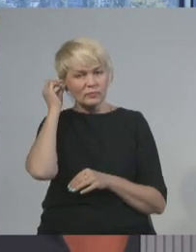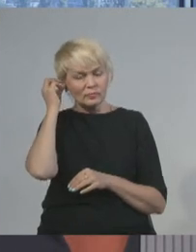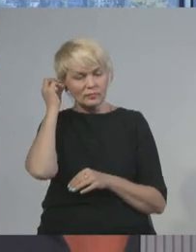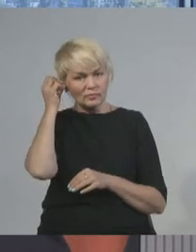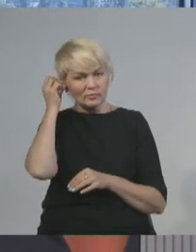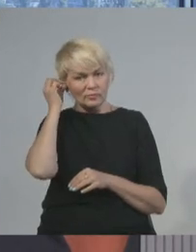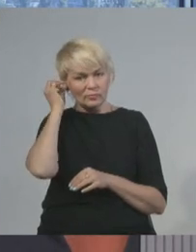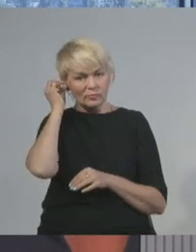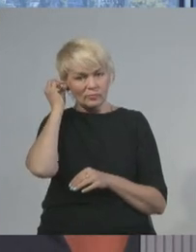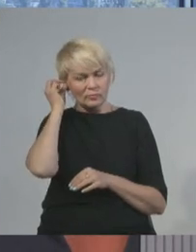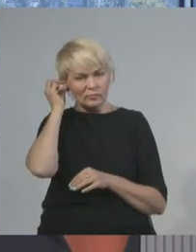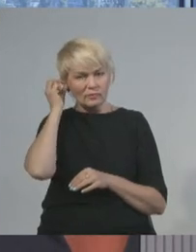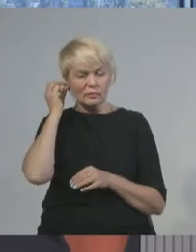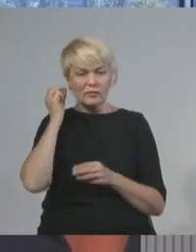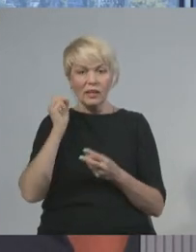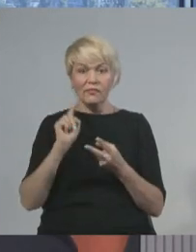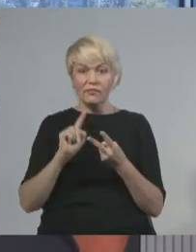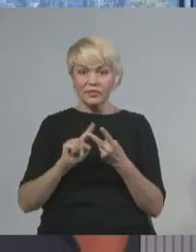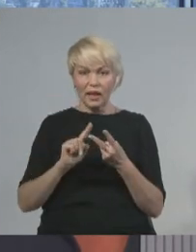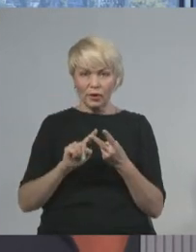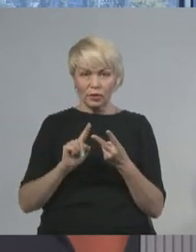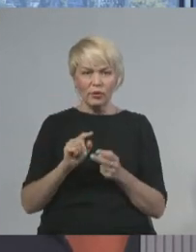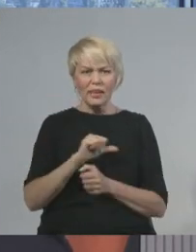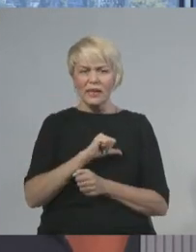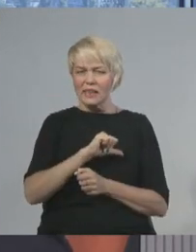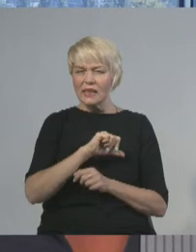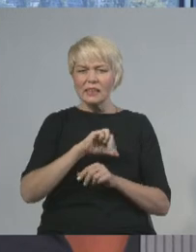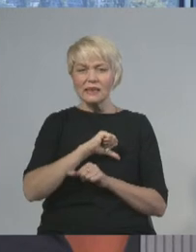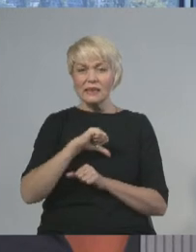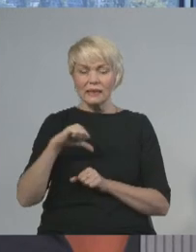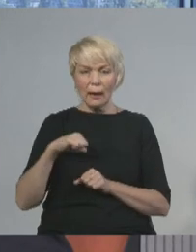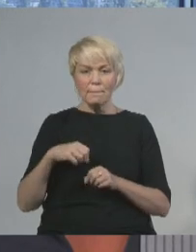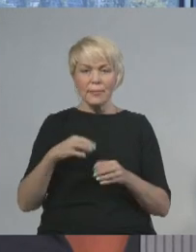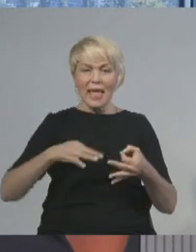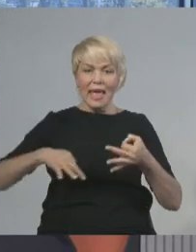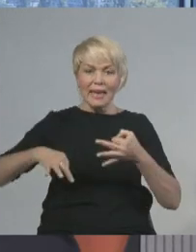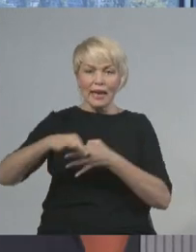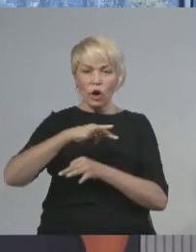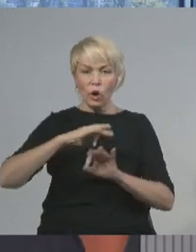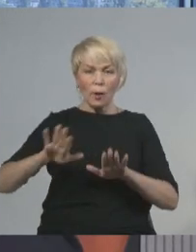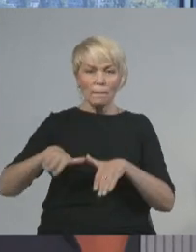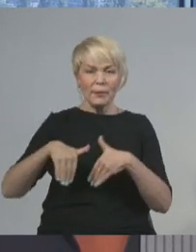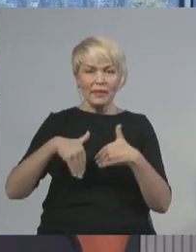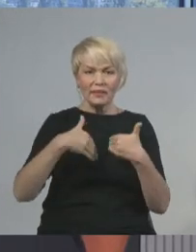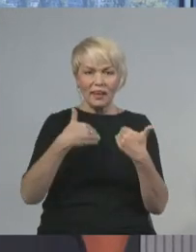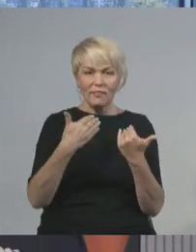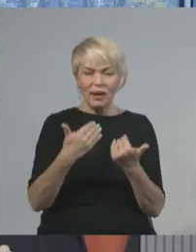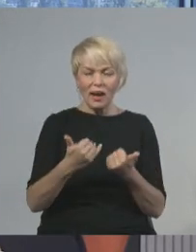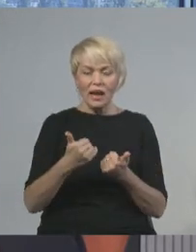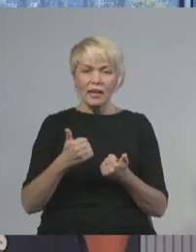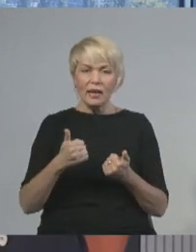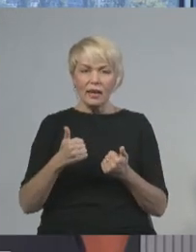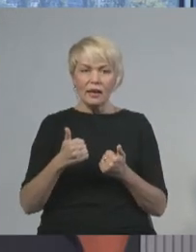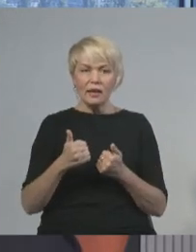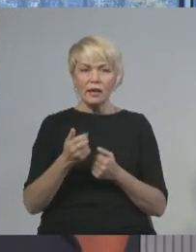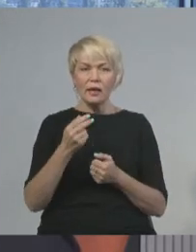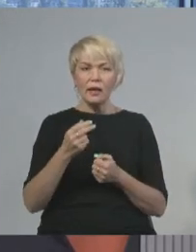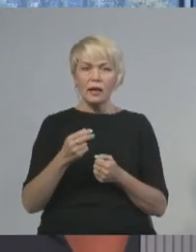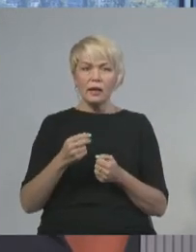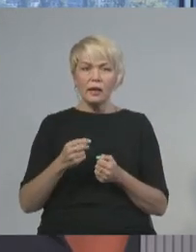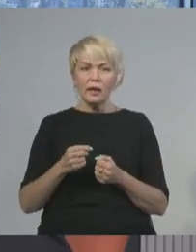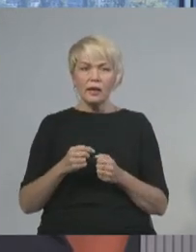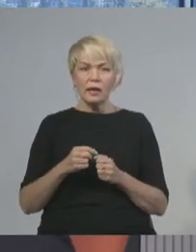issues secondly we also recommended them to diversify